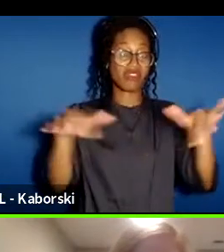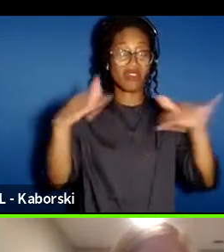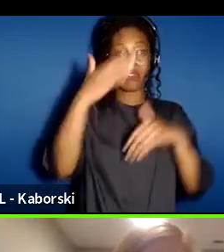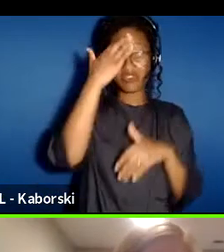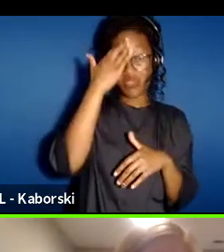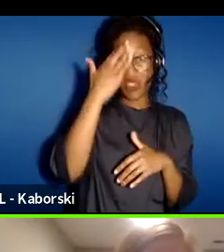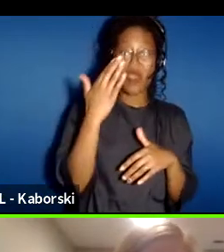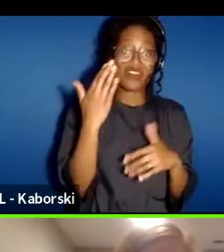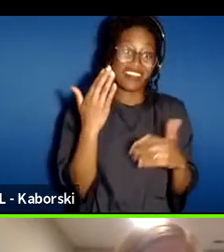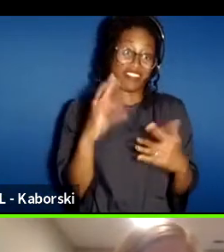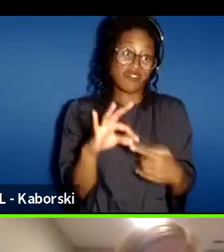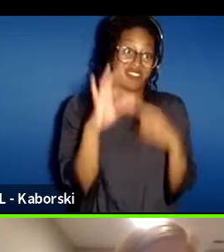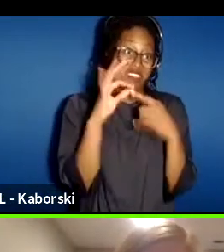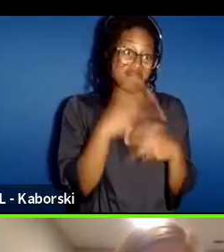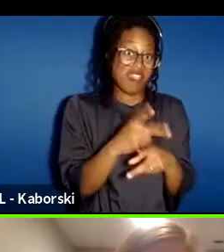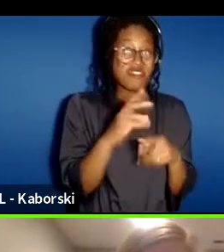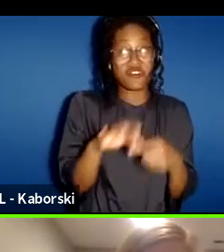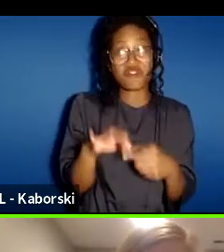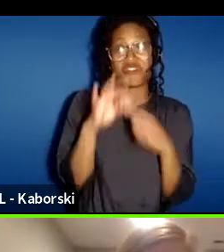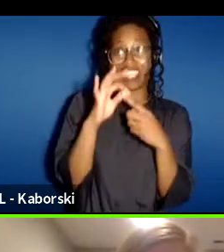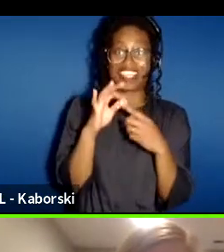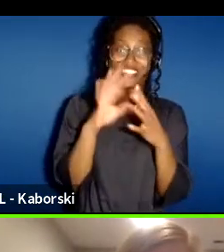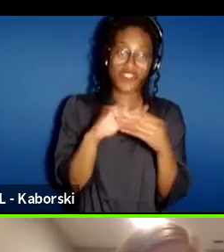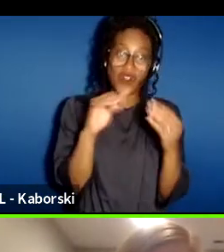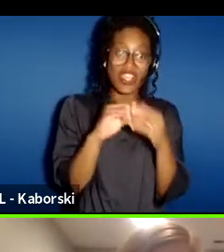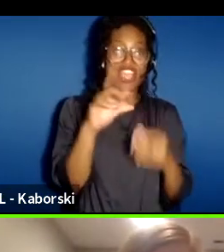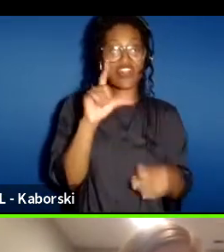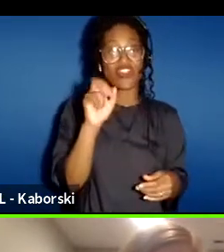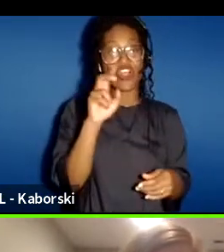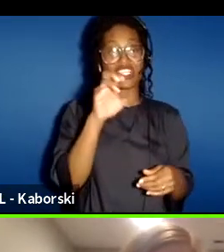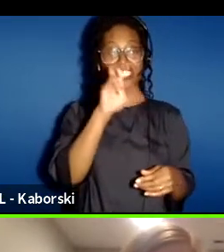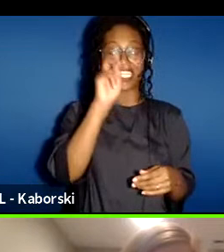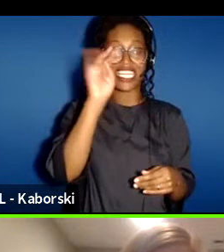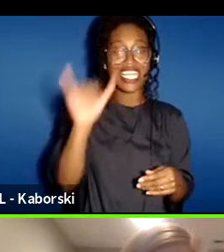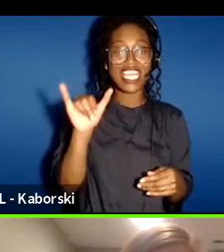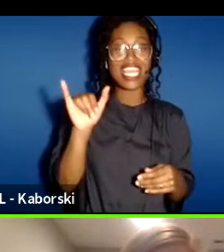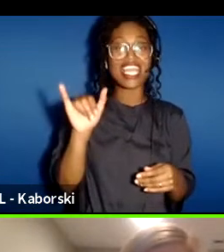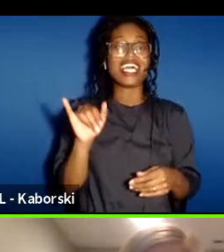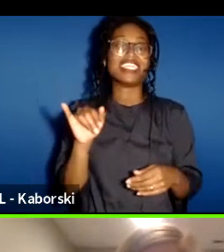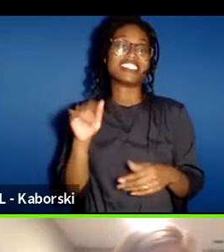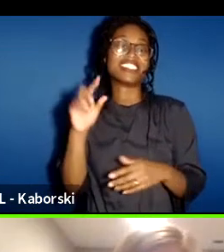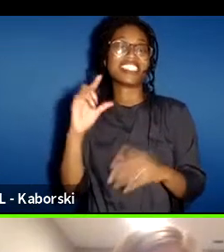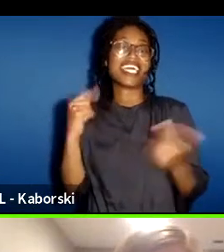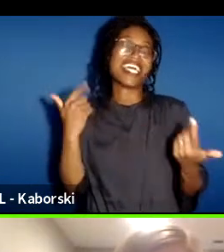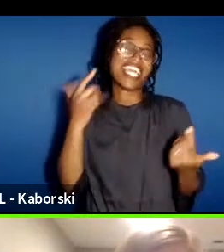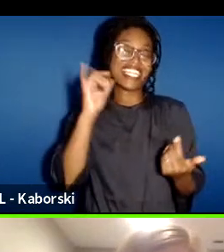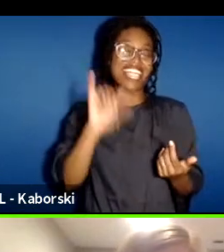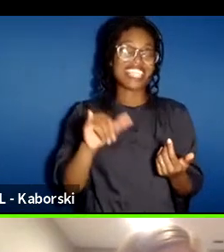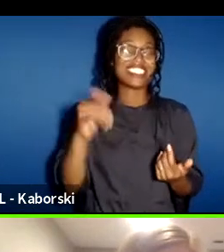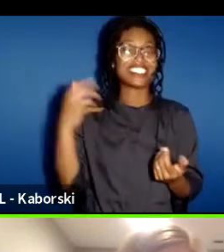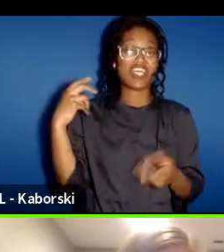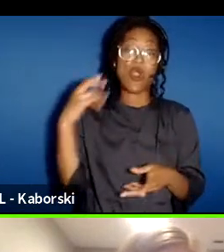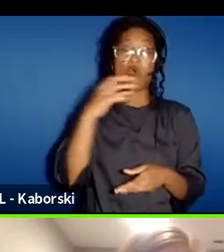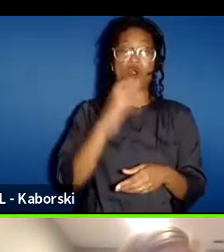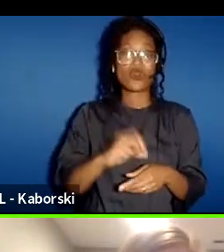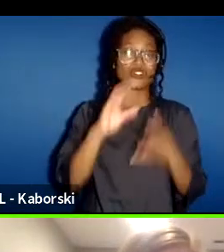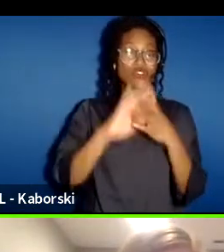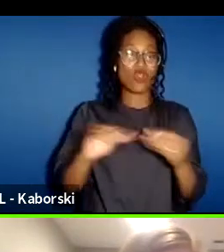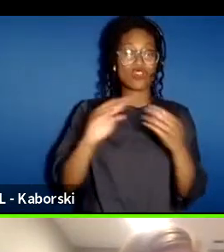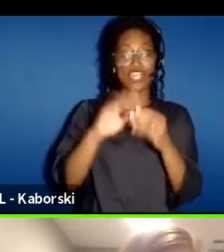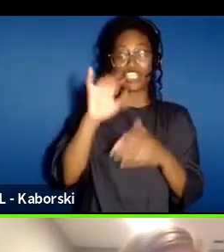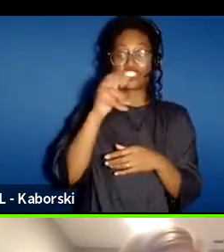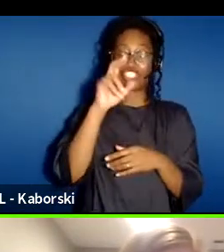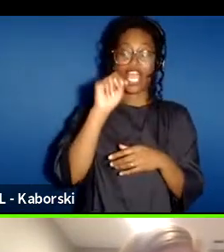unique stories to tell, but where Larceny comes from is actually the legend of Johnny Fitzgerald, who was a